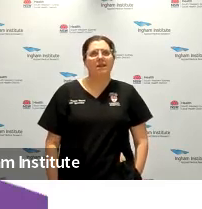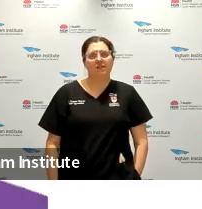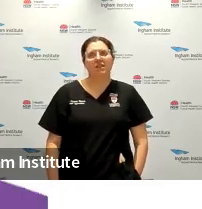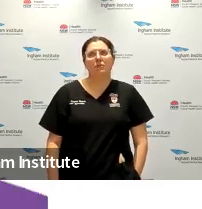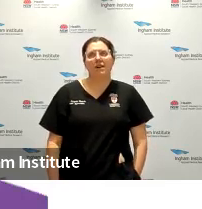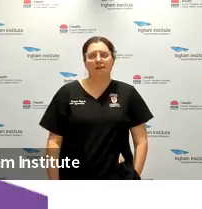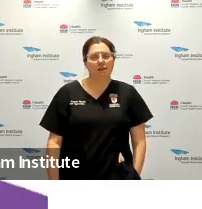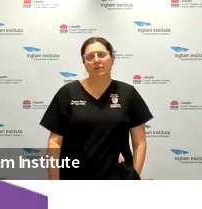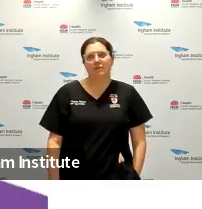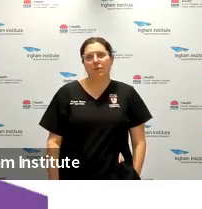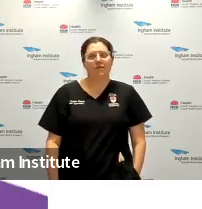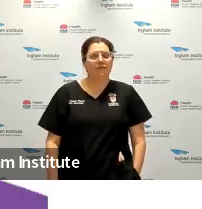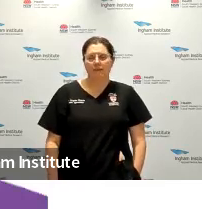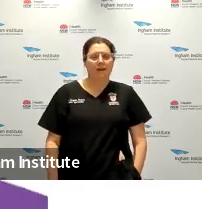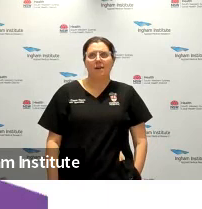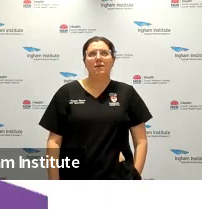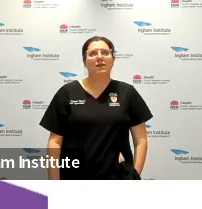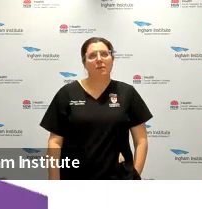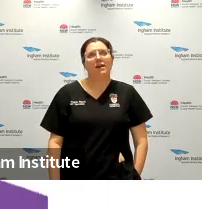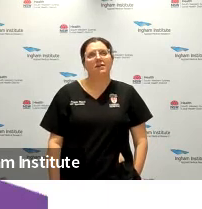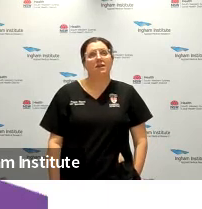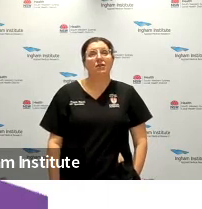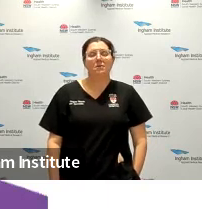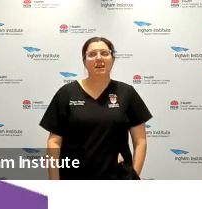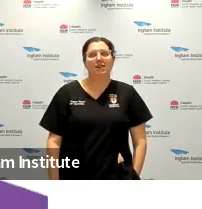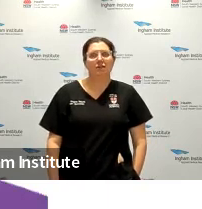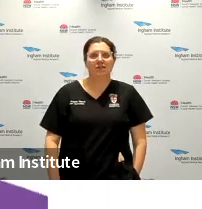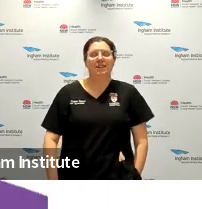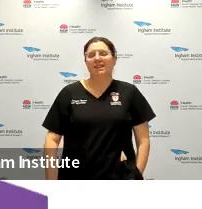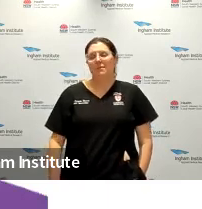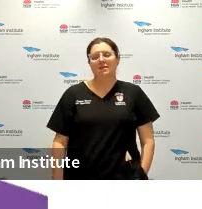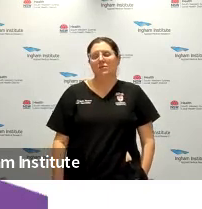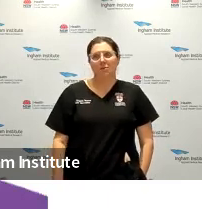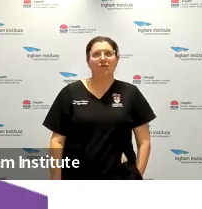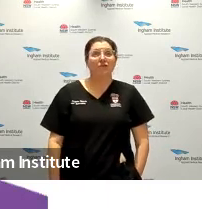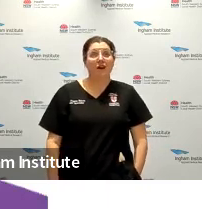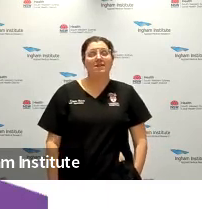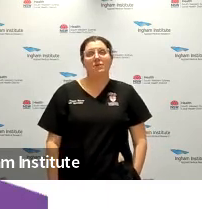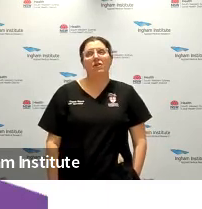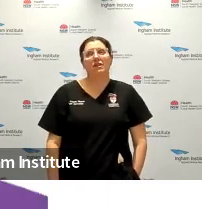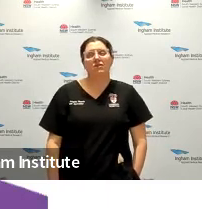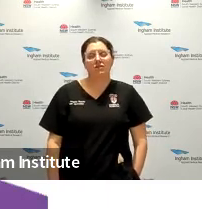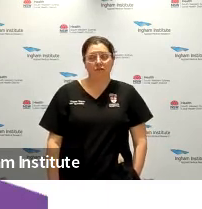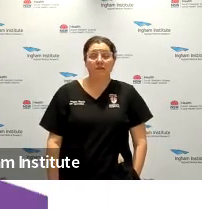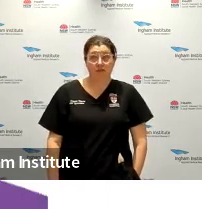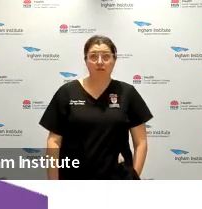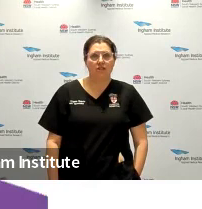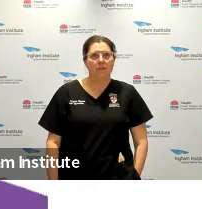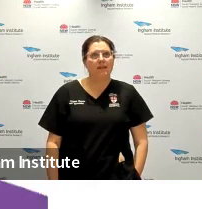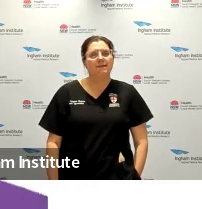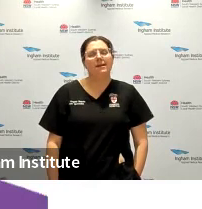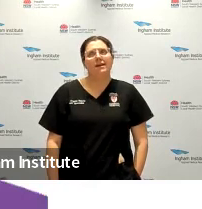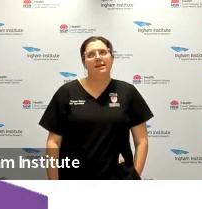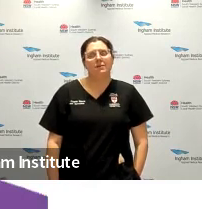Southwest Sydney LHD, and we've had incredible support from a myriad of partners, including the media unit that makes some really beautiful flyers that we're going to distribute to